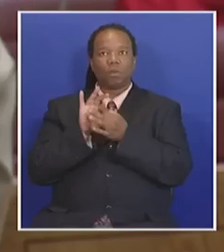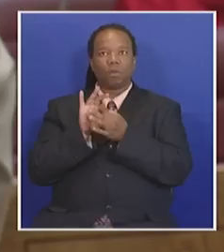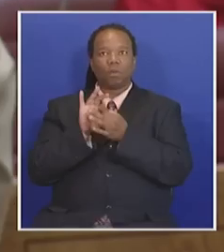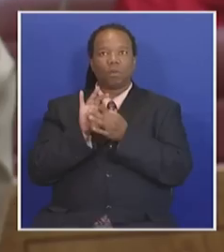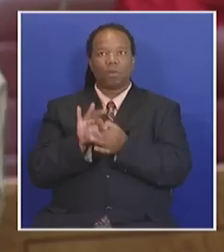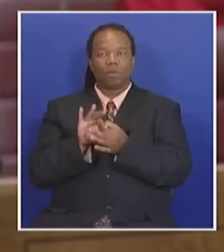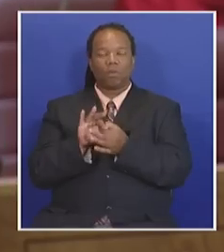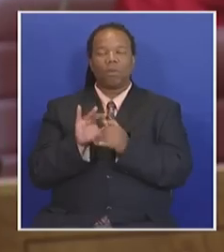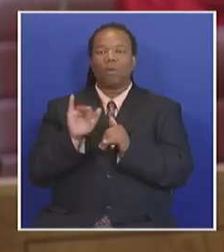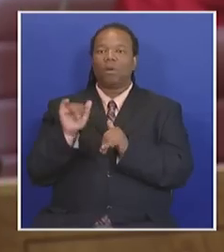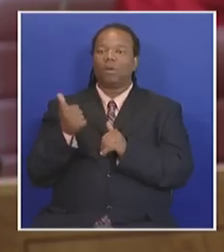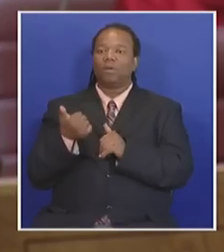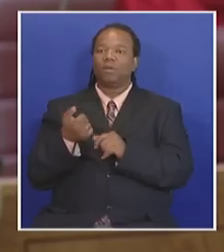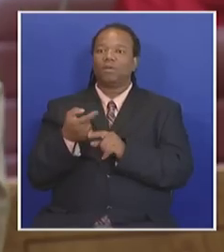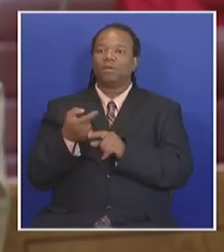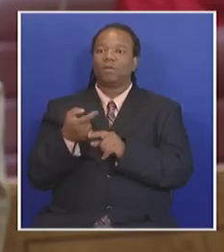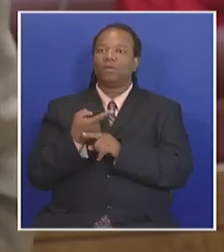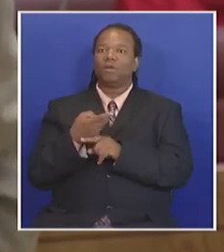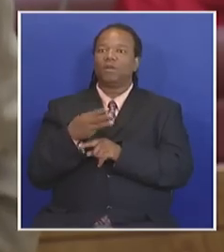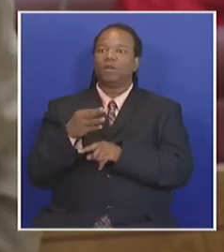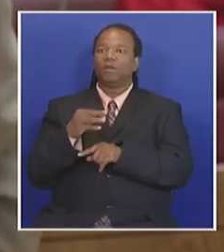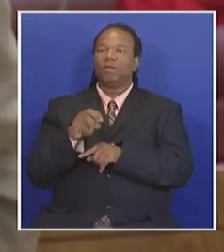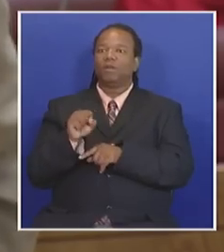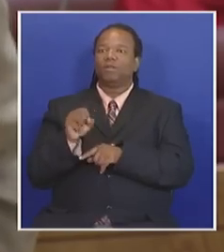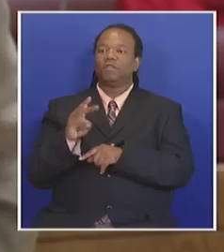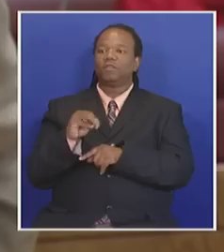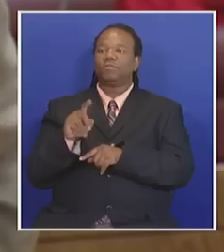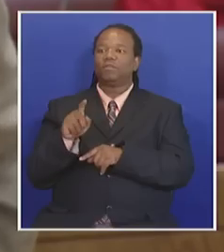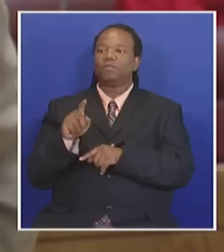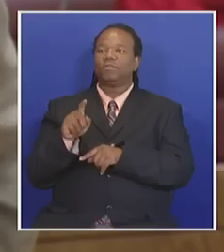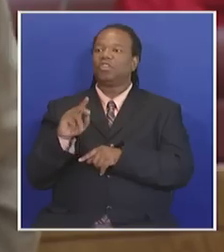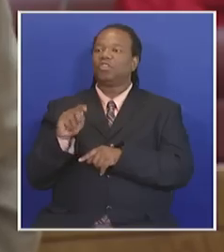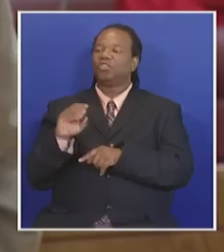Smith, be able to eradicate